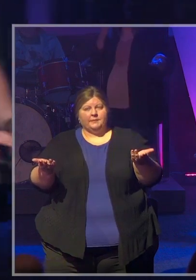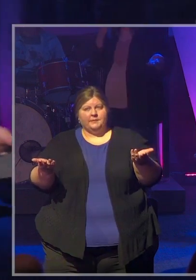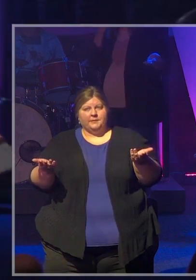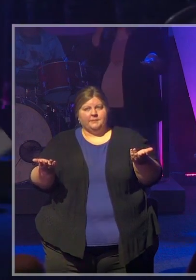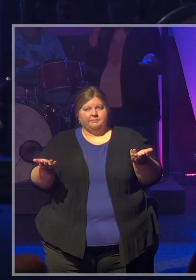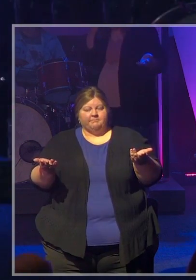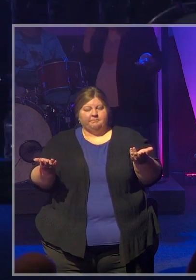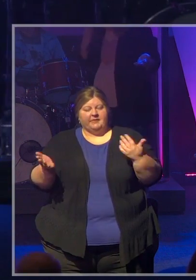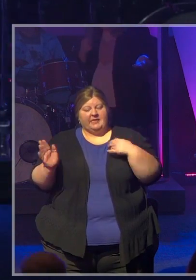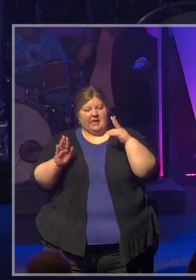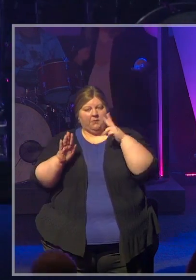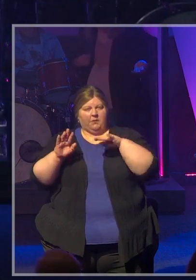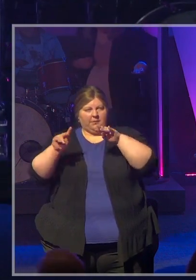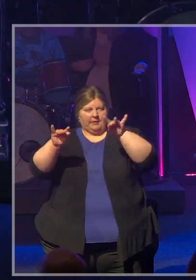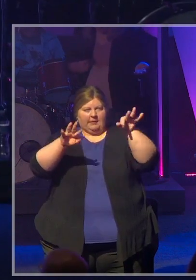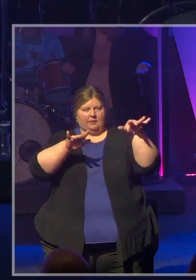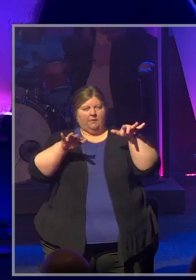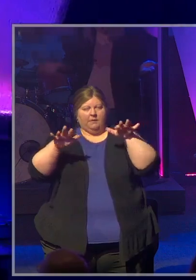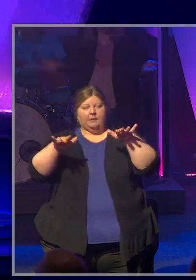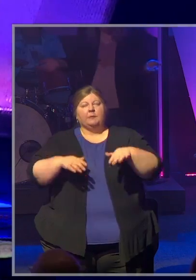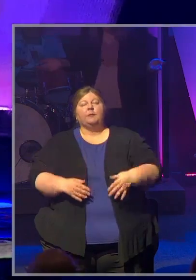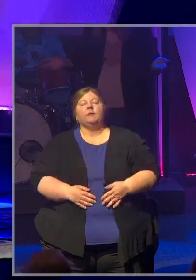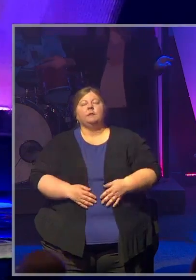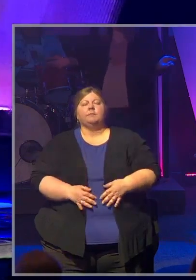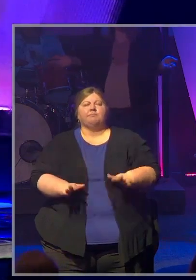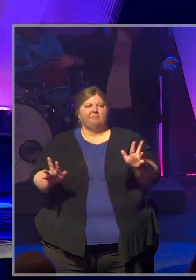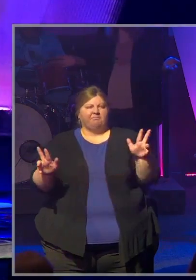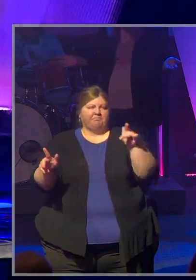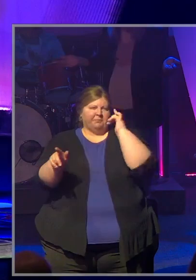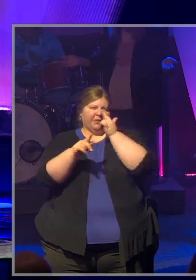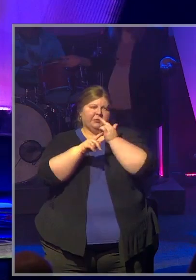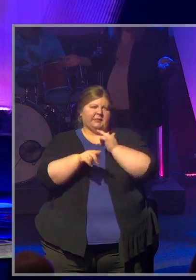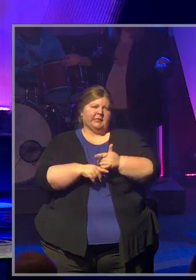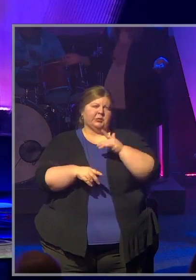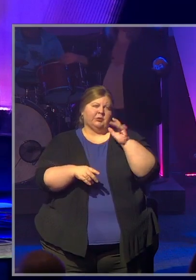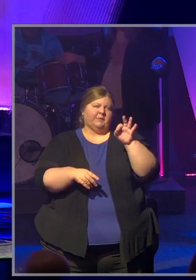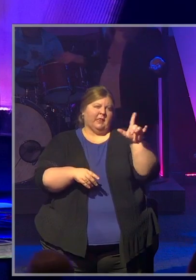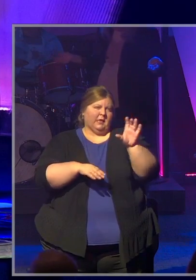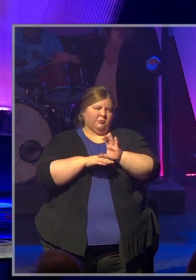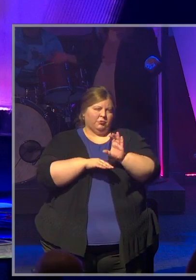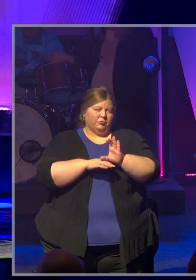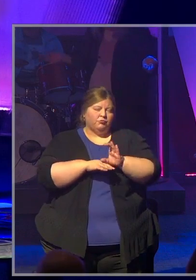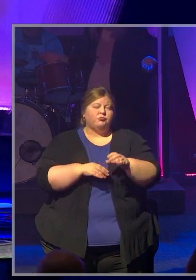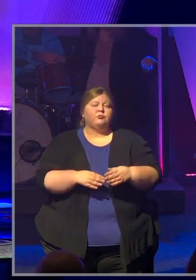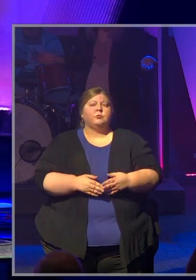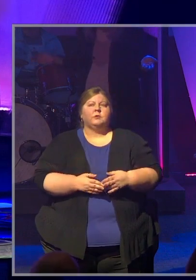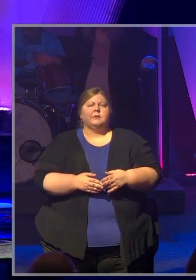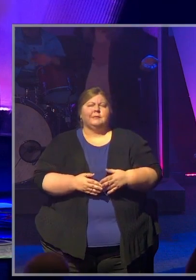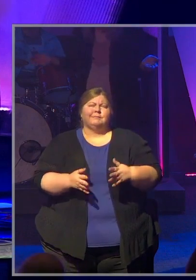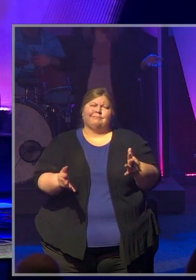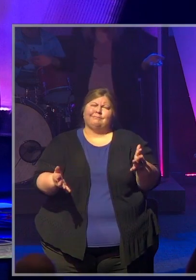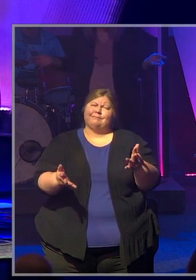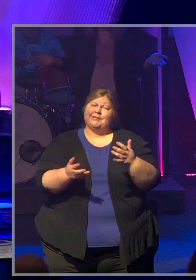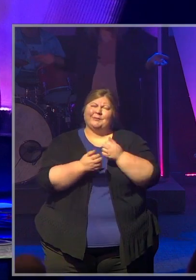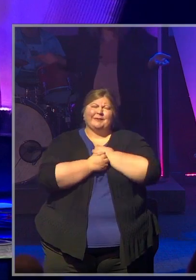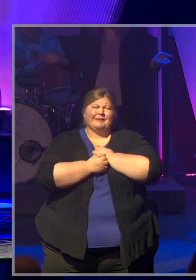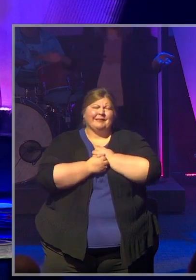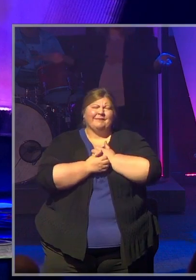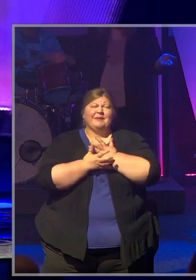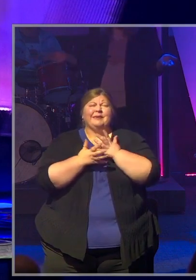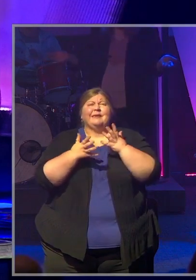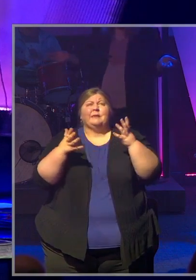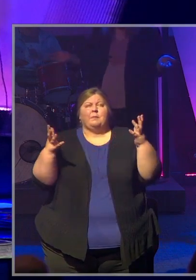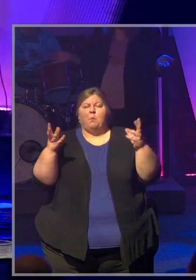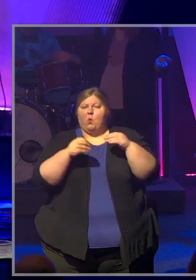read this over us. Brothers and sisters of Frontline Church, you are loved far more than you